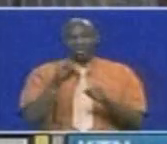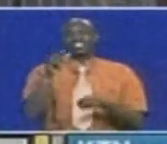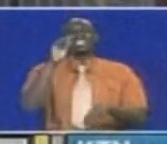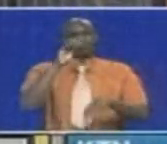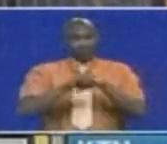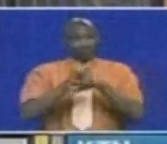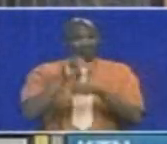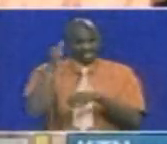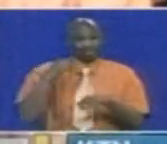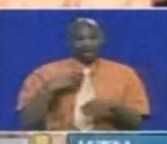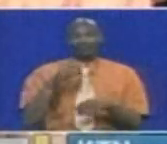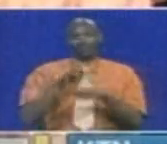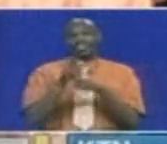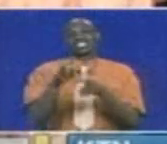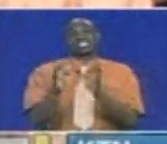an integrated system.